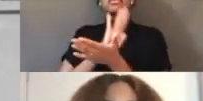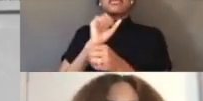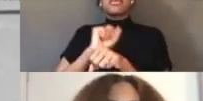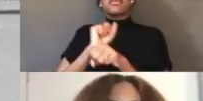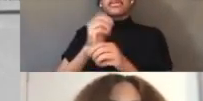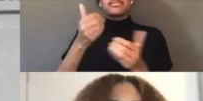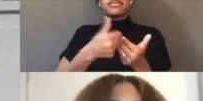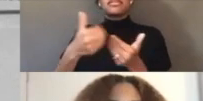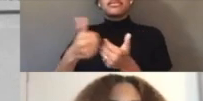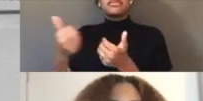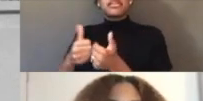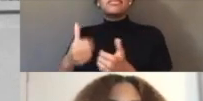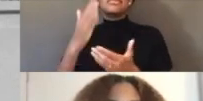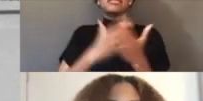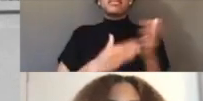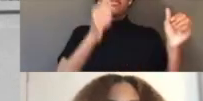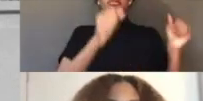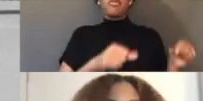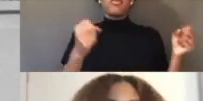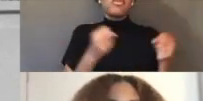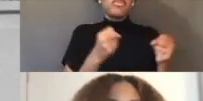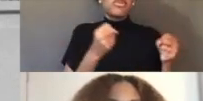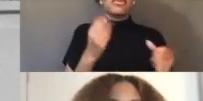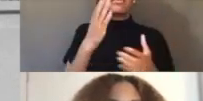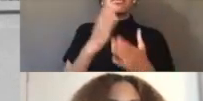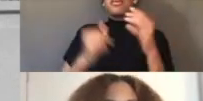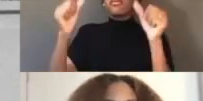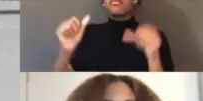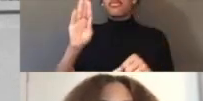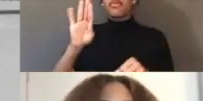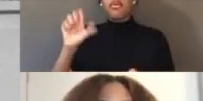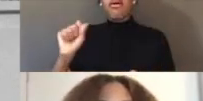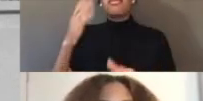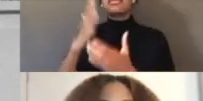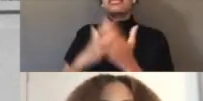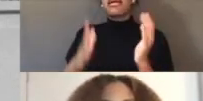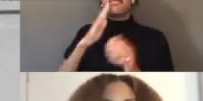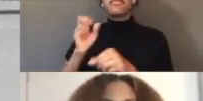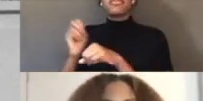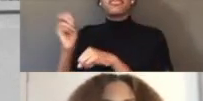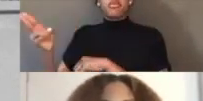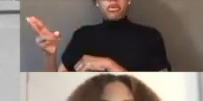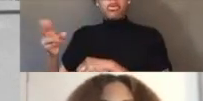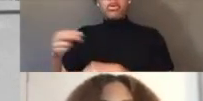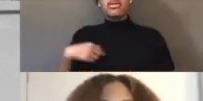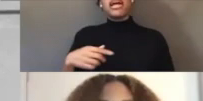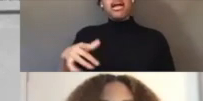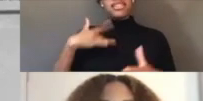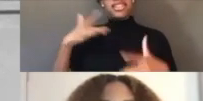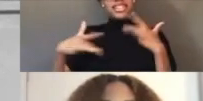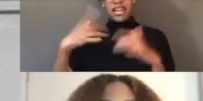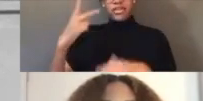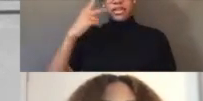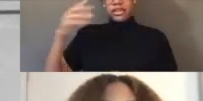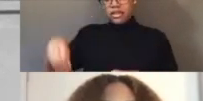I smiled because as a former history teacher, I was happy to see my son learning about this important historical